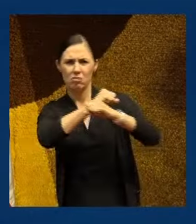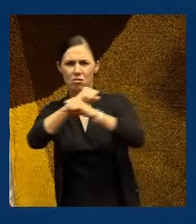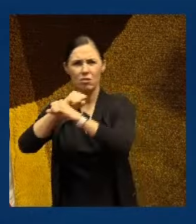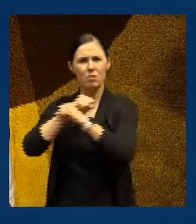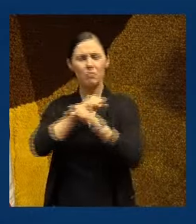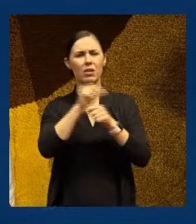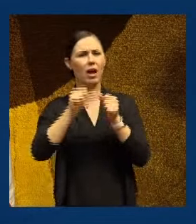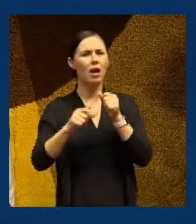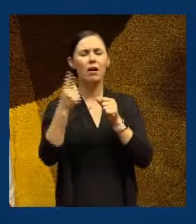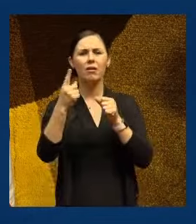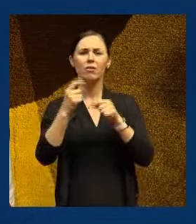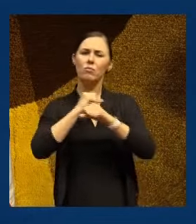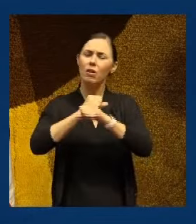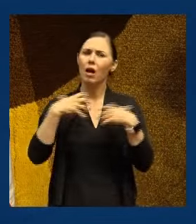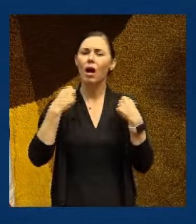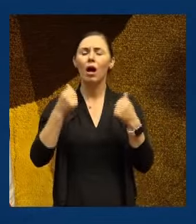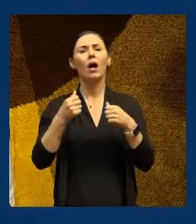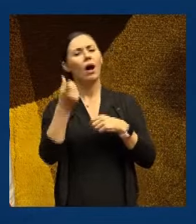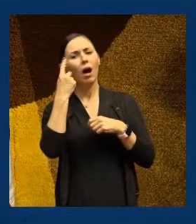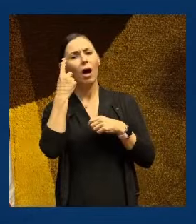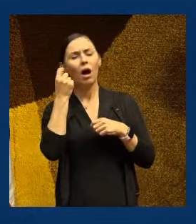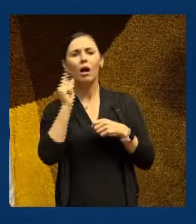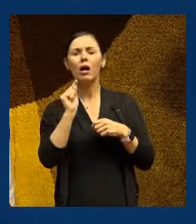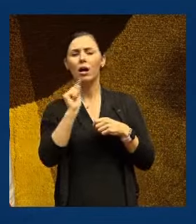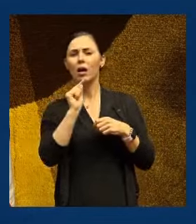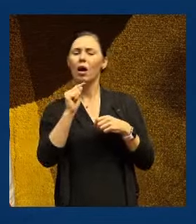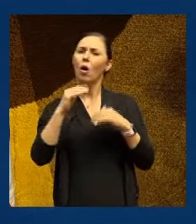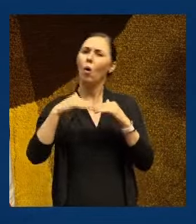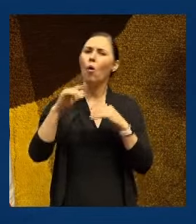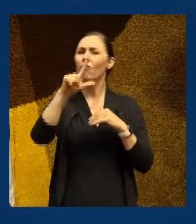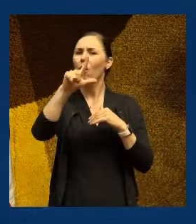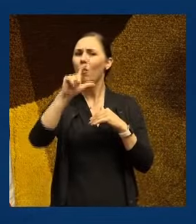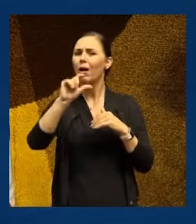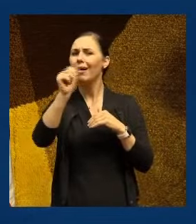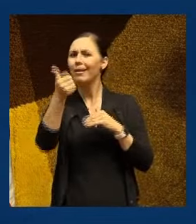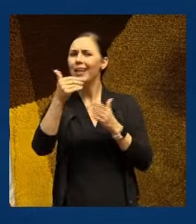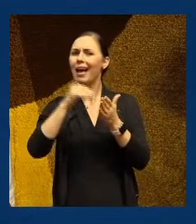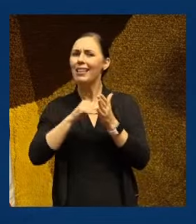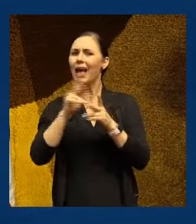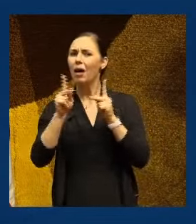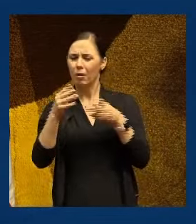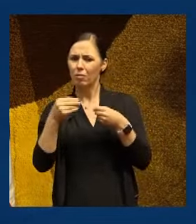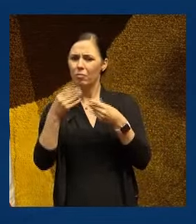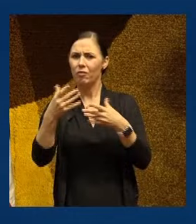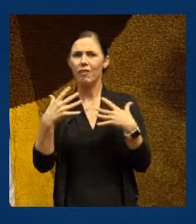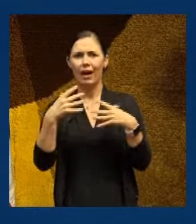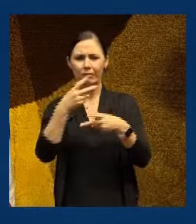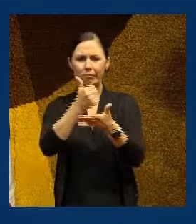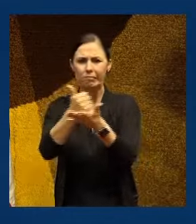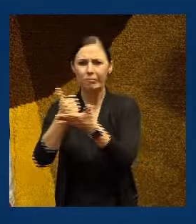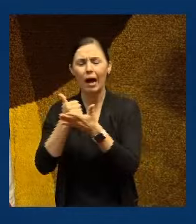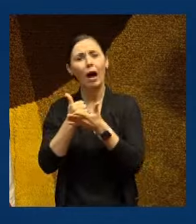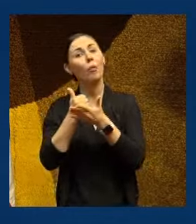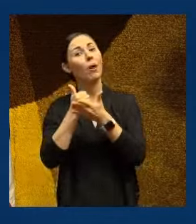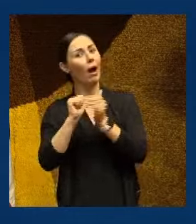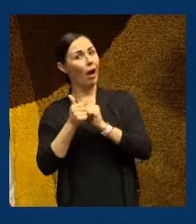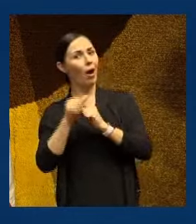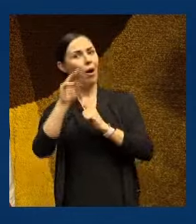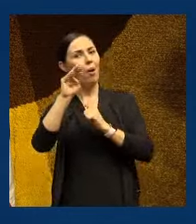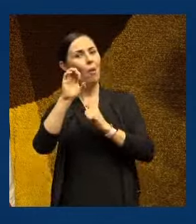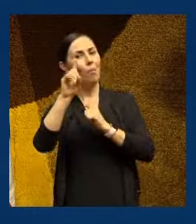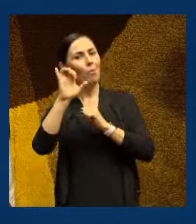provide health care for another 110,000 residents under our Medicaid program, a